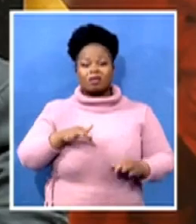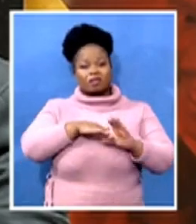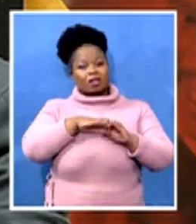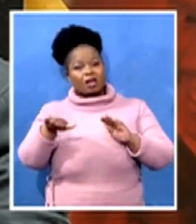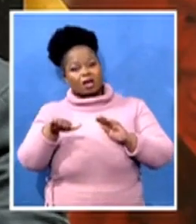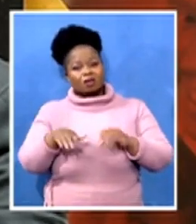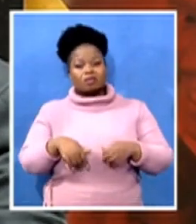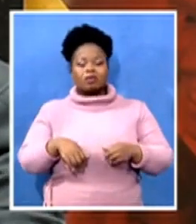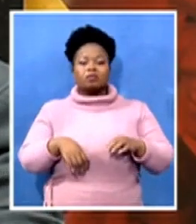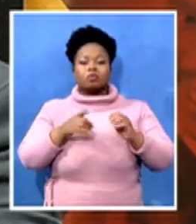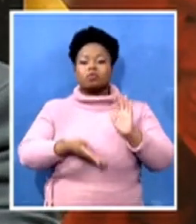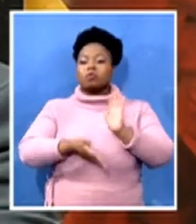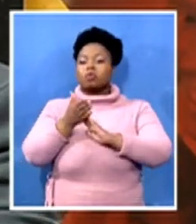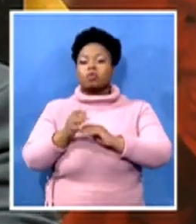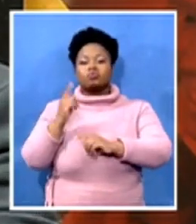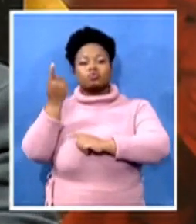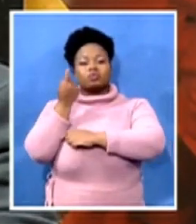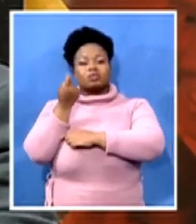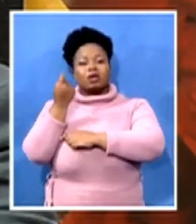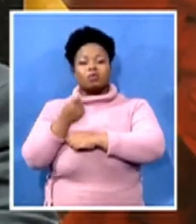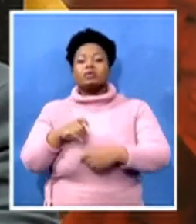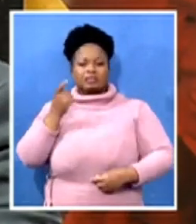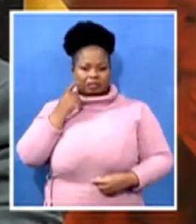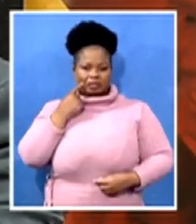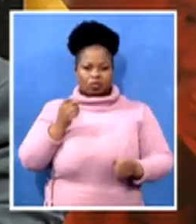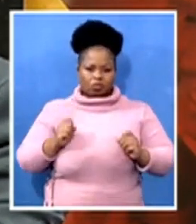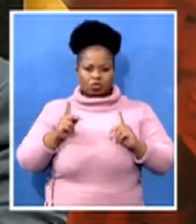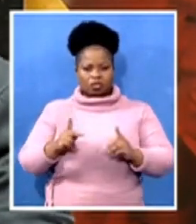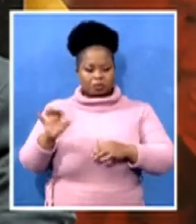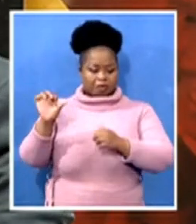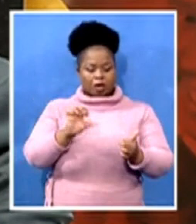ii-chances zokokuba ngoku ungabuya unevirus zinkulu kuba